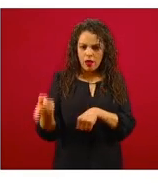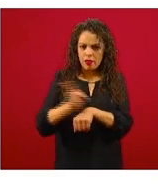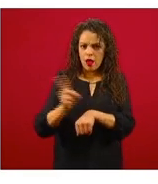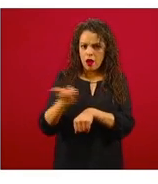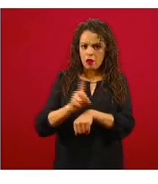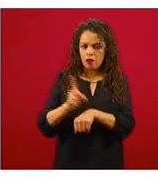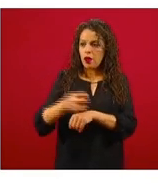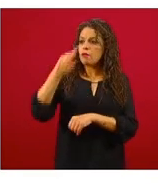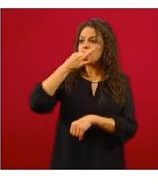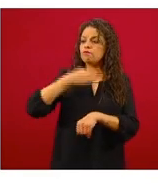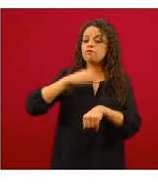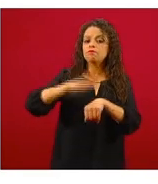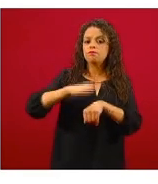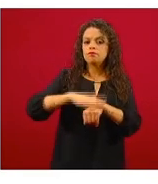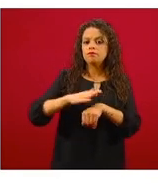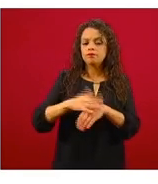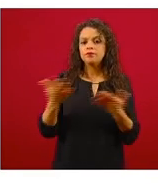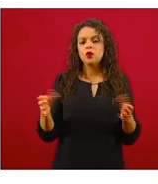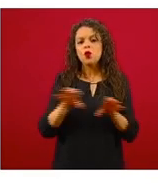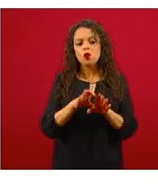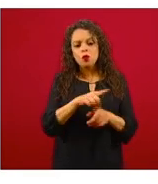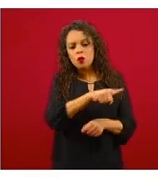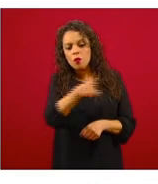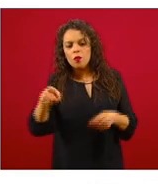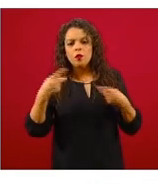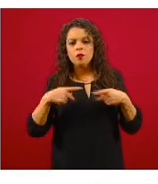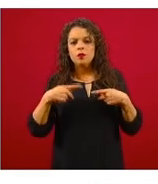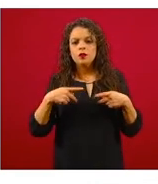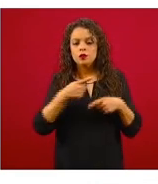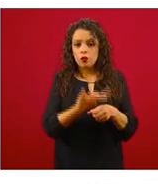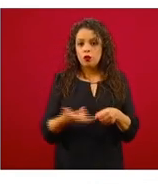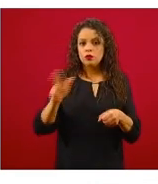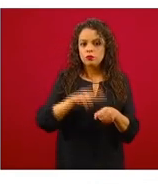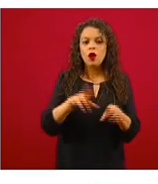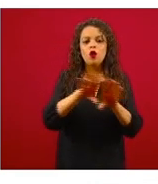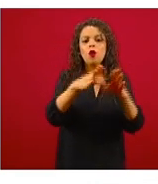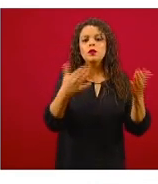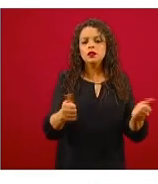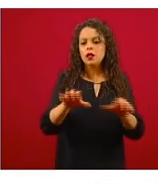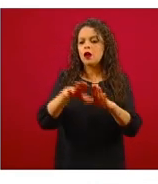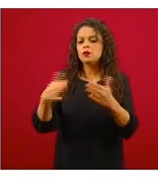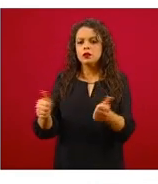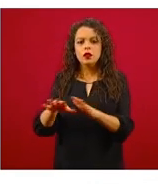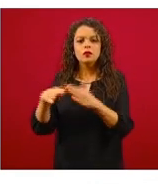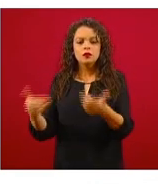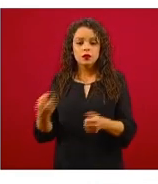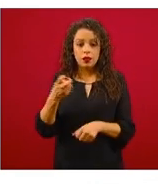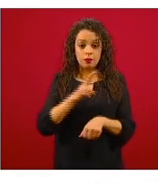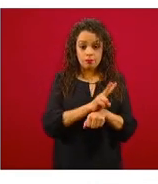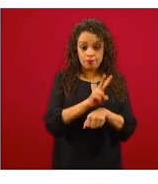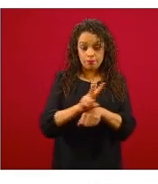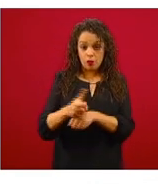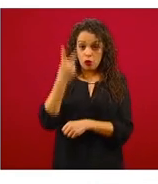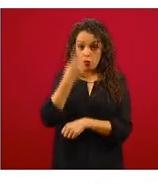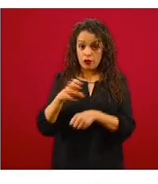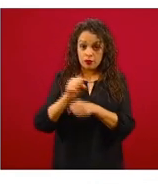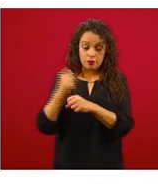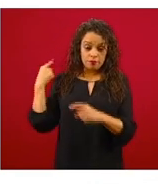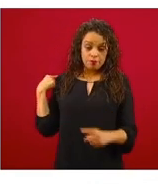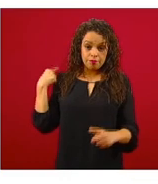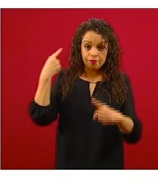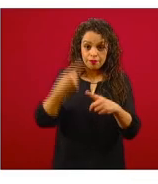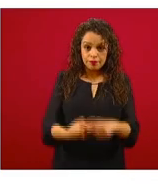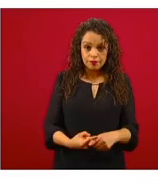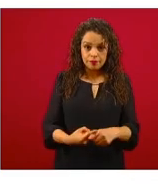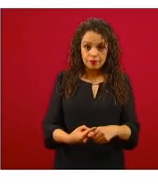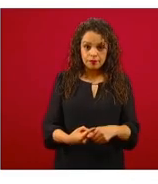we receive a daily report and how patients are doing at their hospitals. And we've done this for